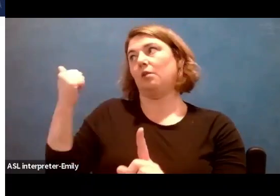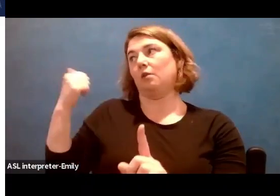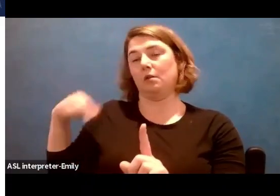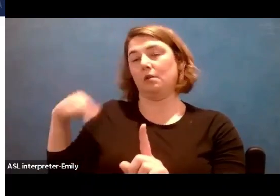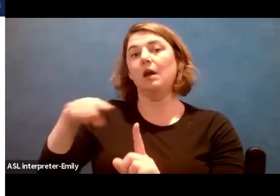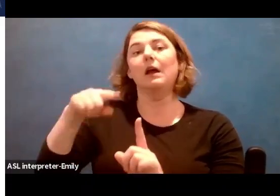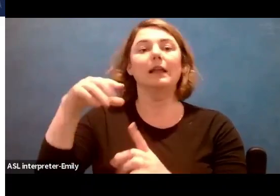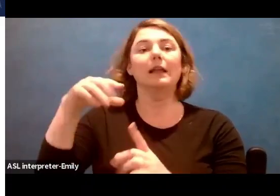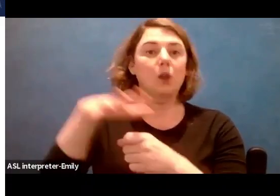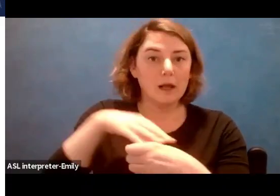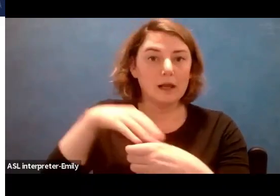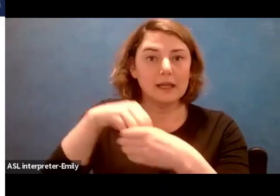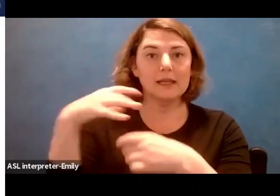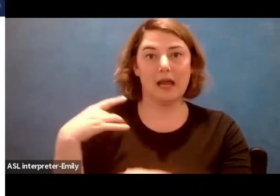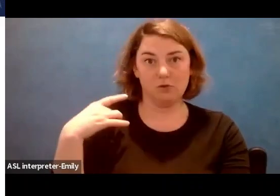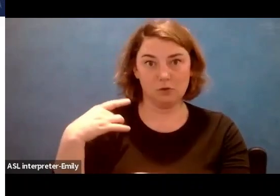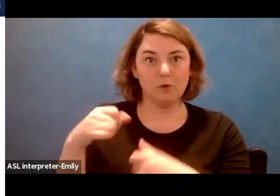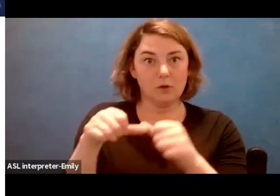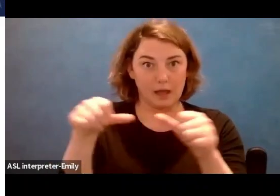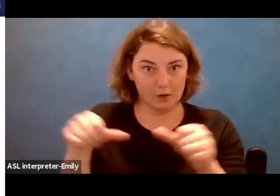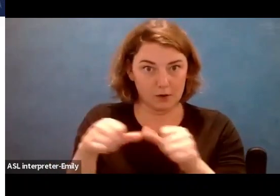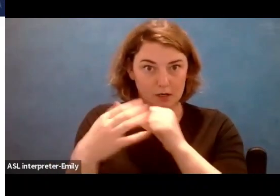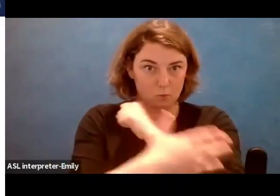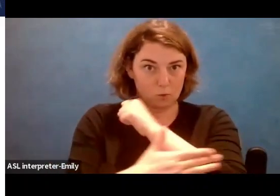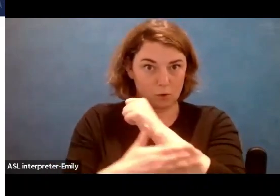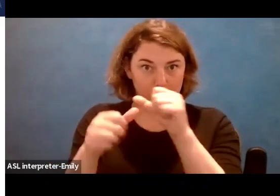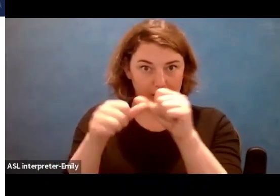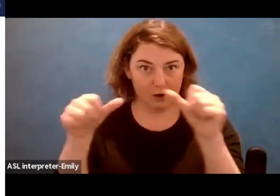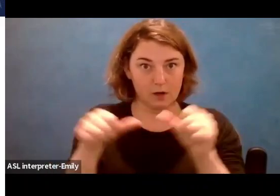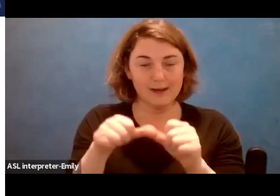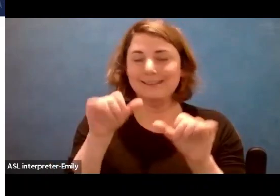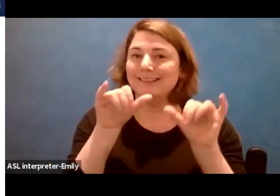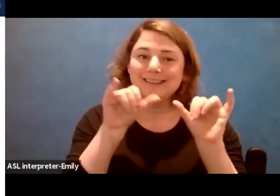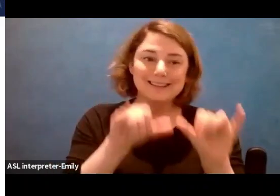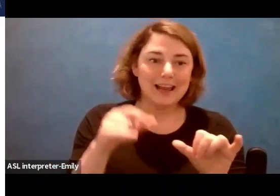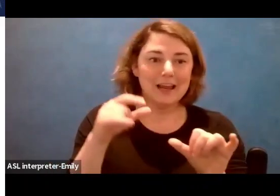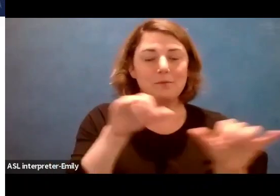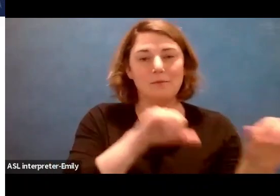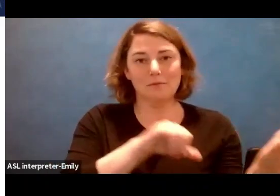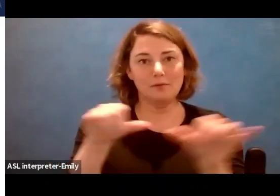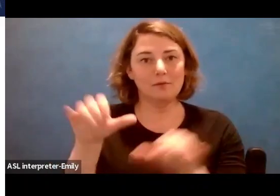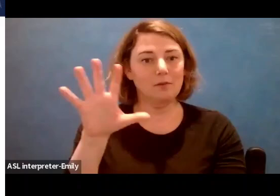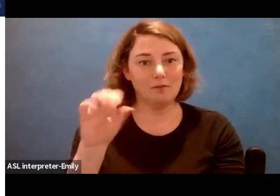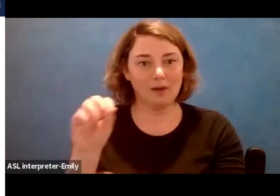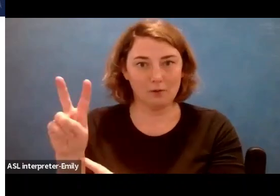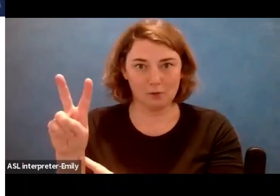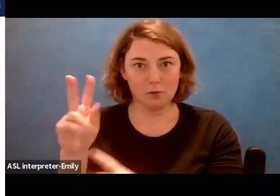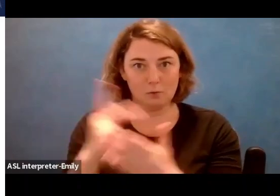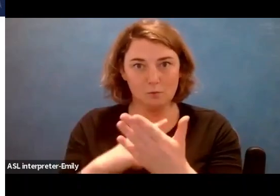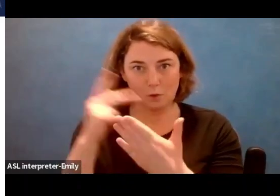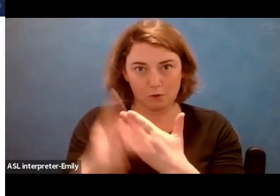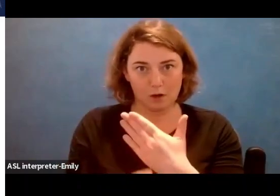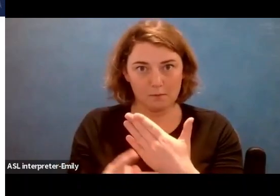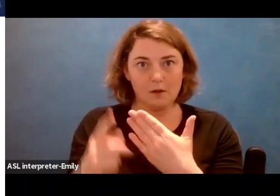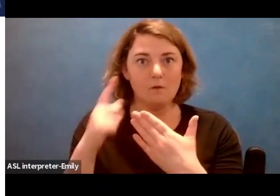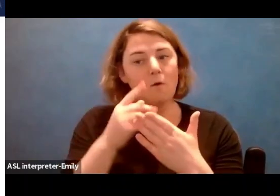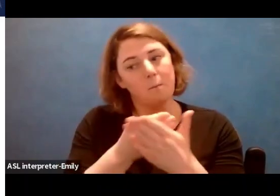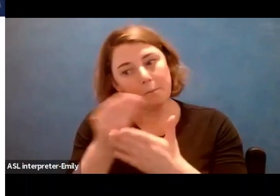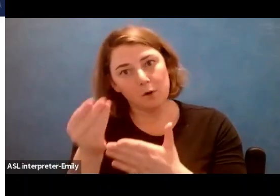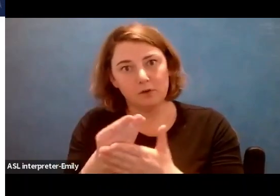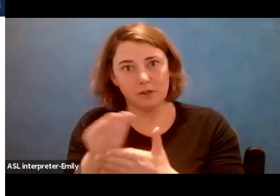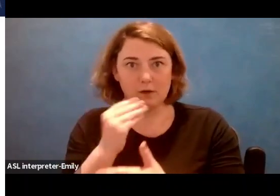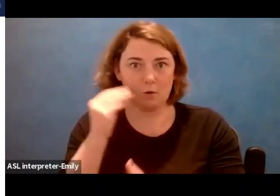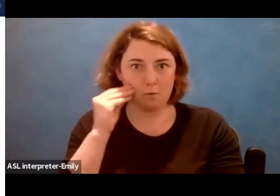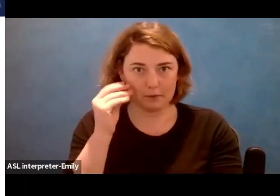rural area. These rural areas are the same for our Section 502 program for purchasing